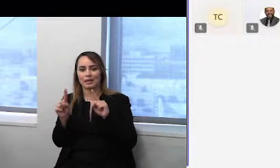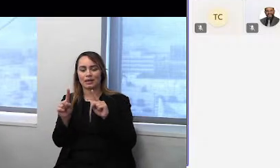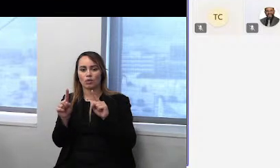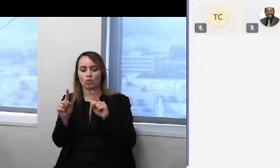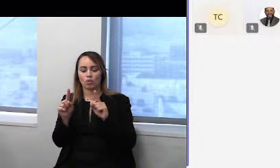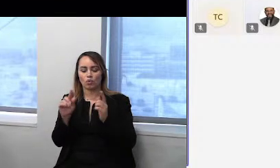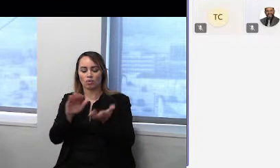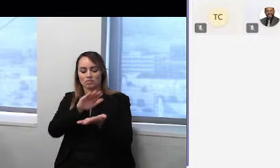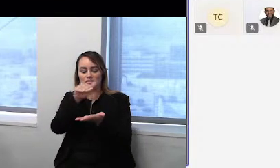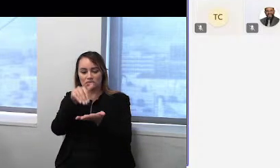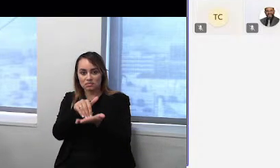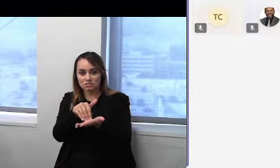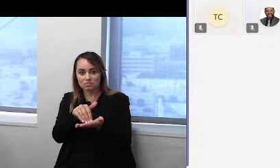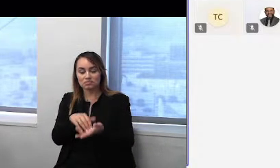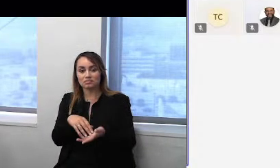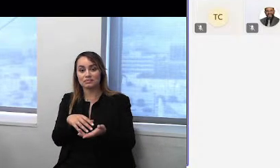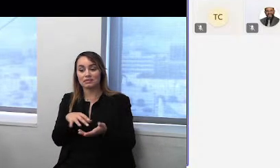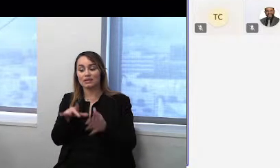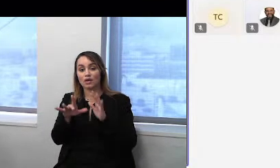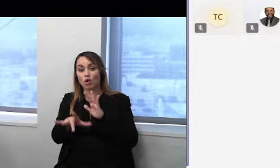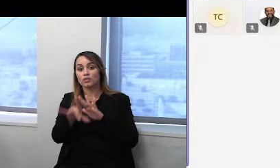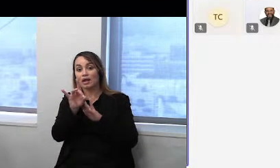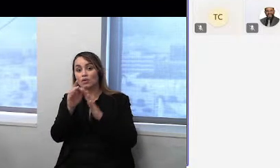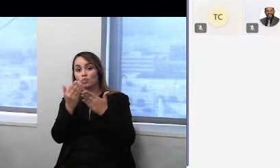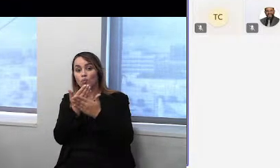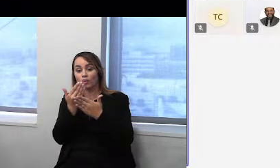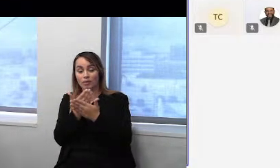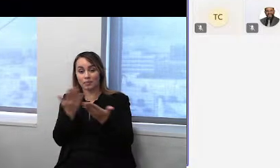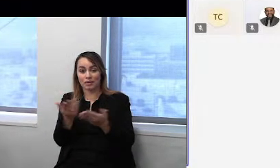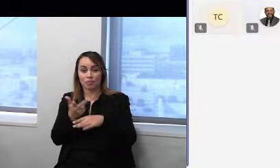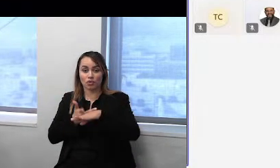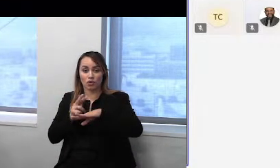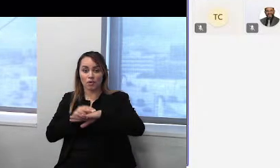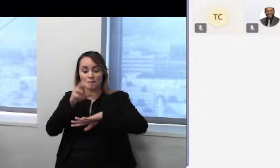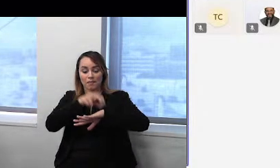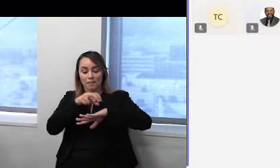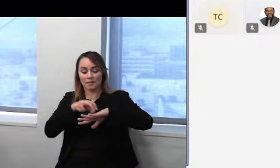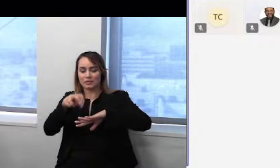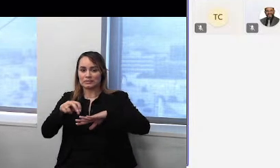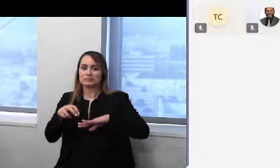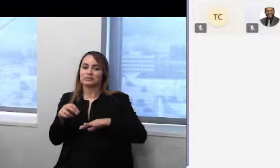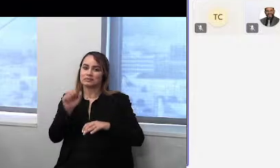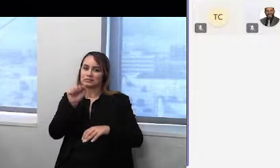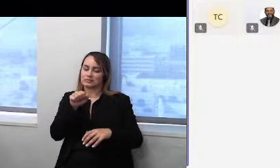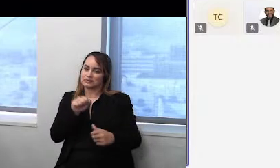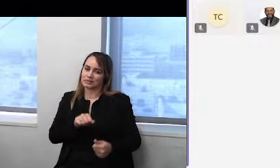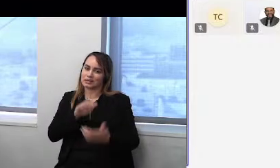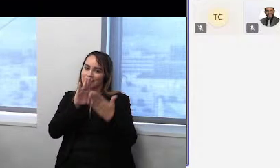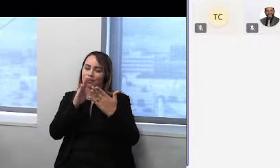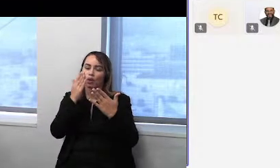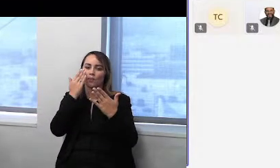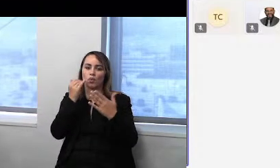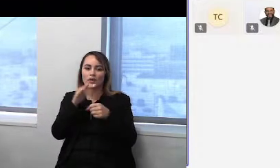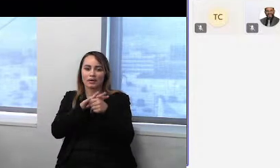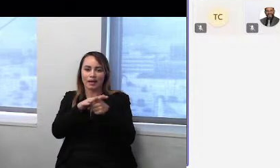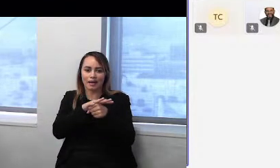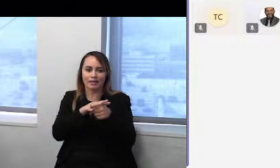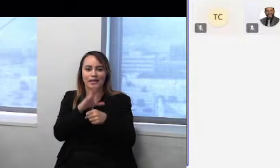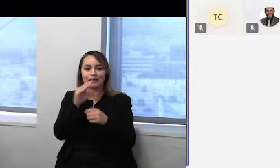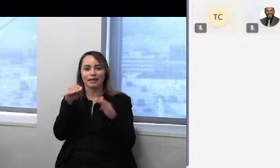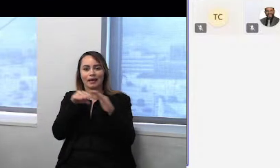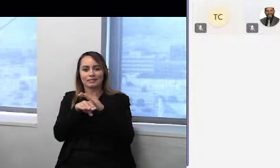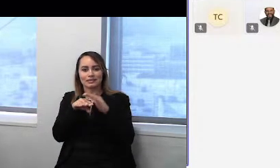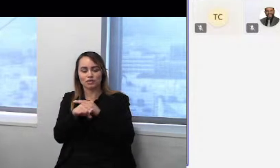Puerto Rico because of space and the access to be able to deploy them. We do have a lot of projects